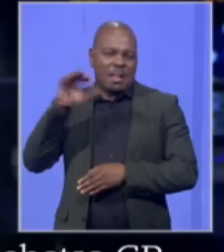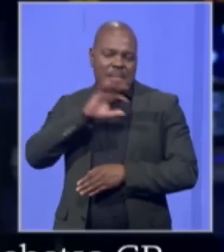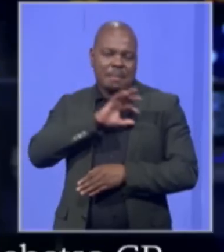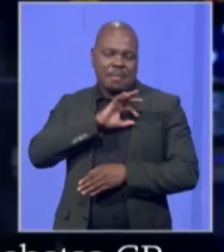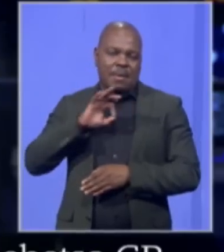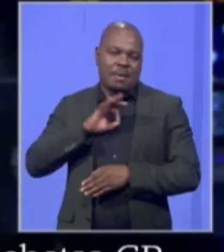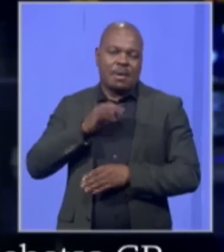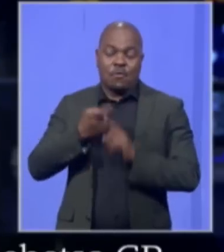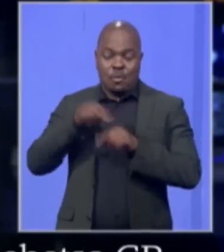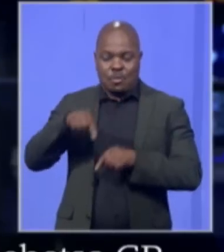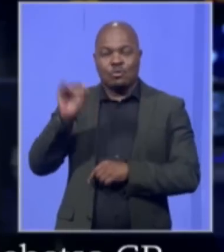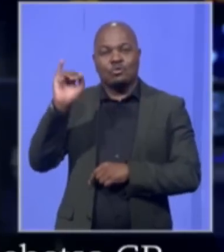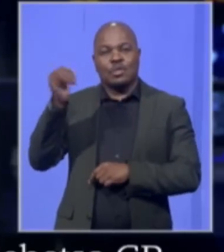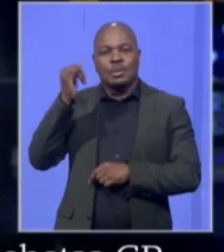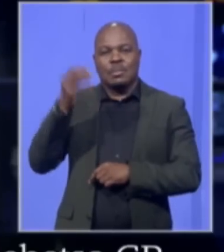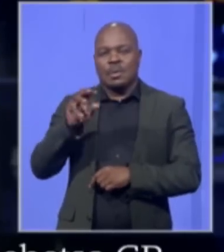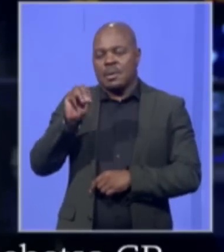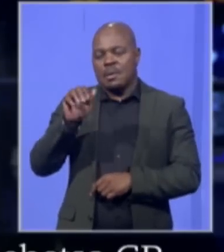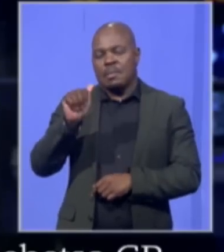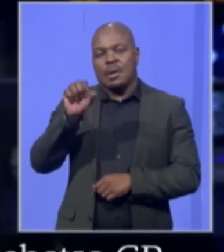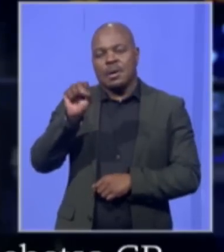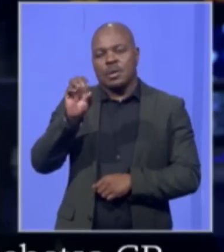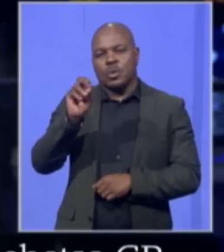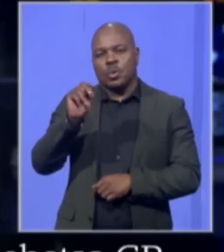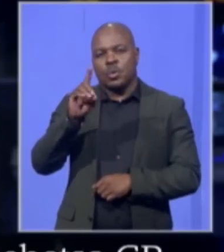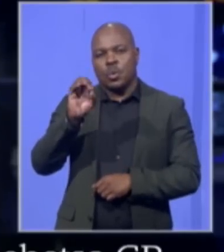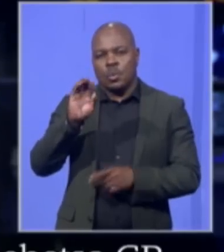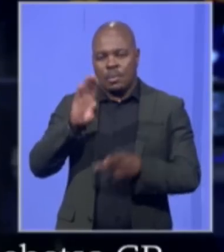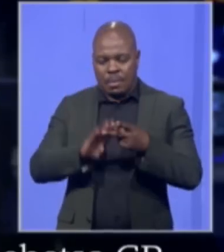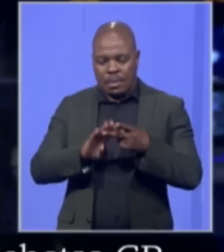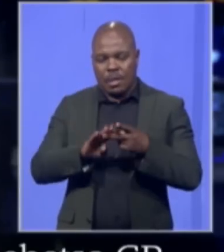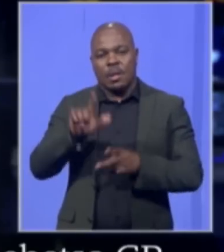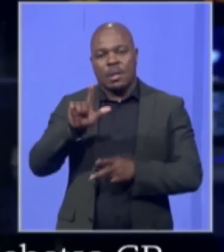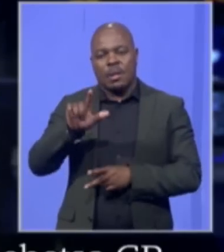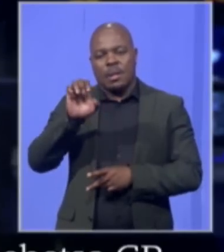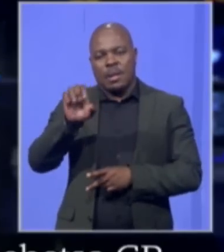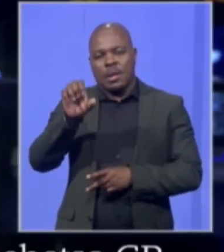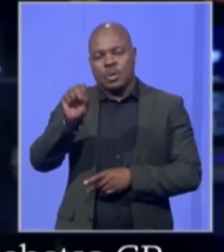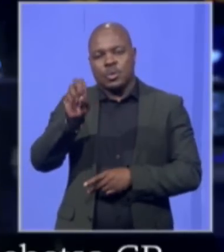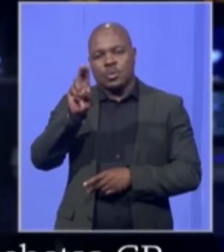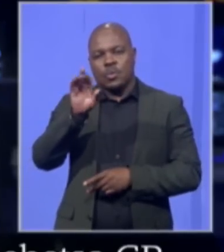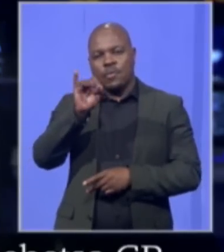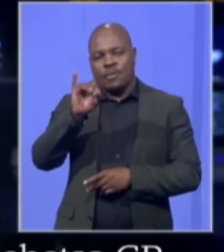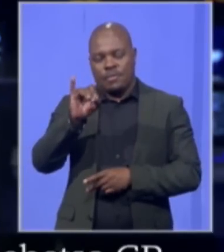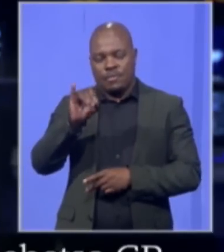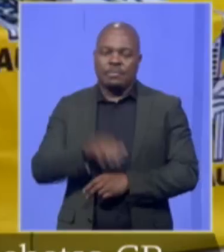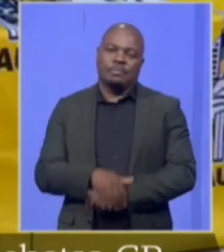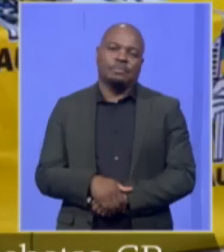Mehlenga wa Johannesburg Amos Masondo le Panyaza Lesufi.